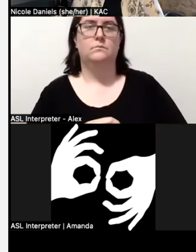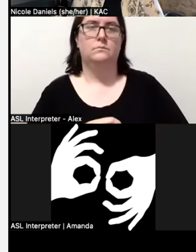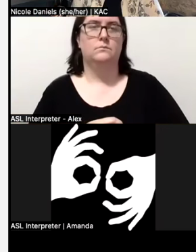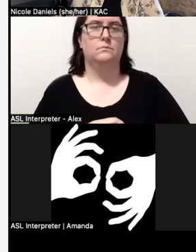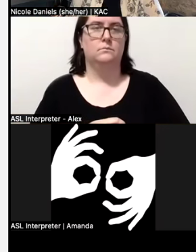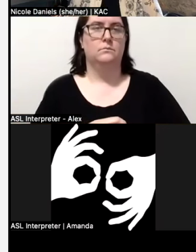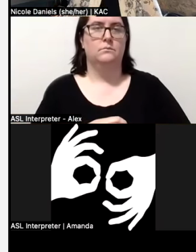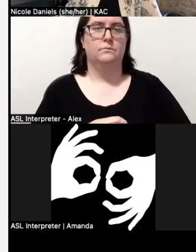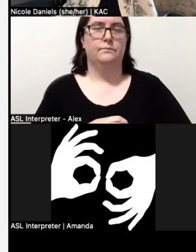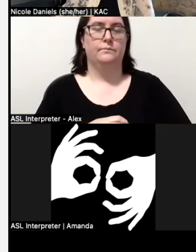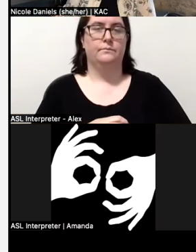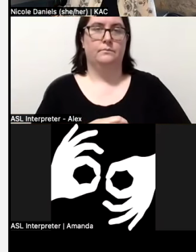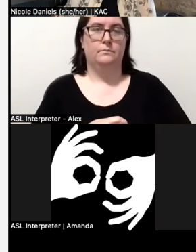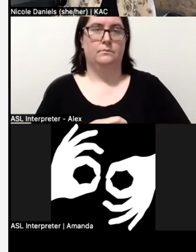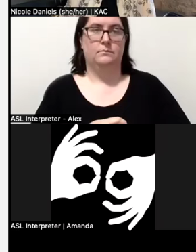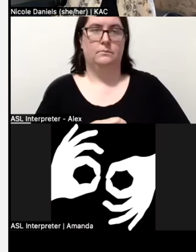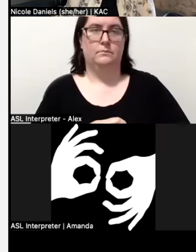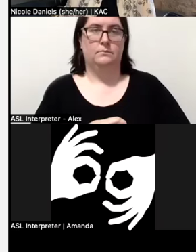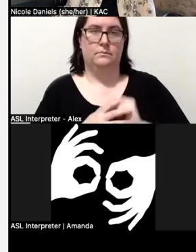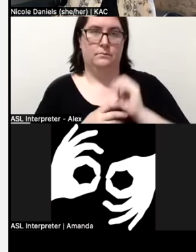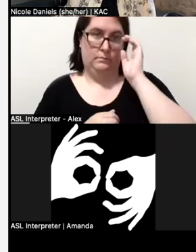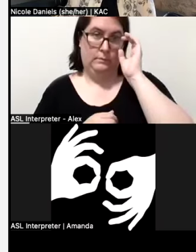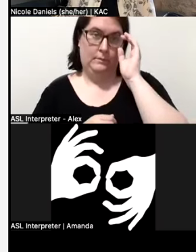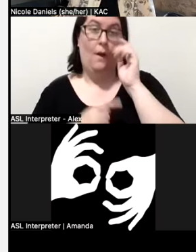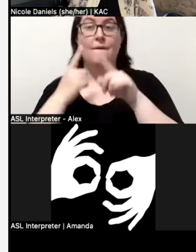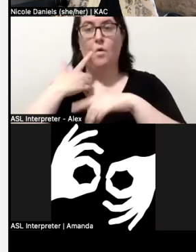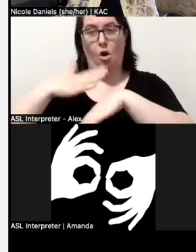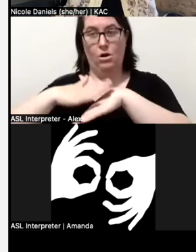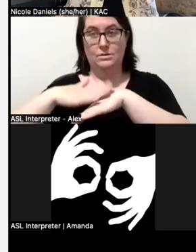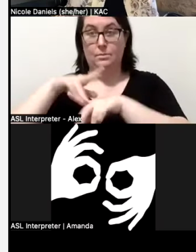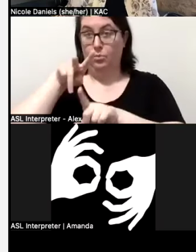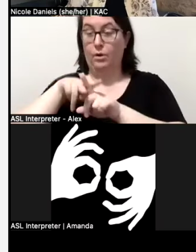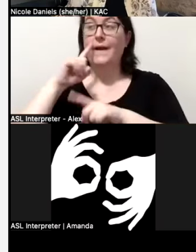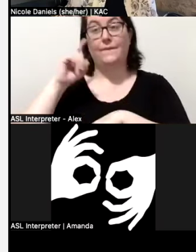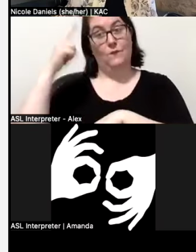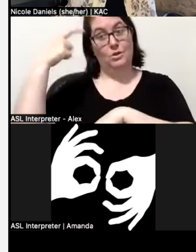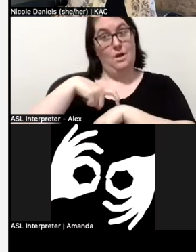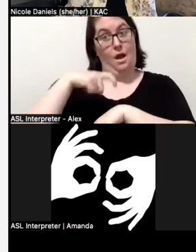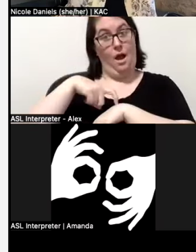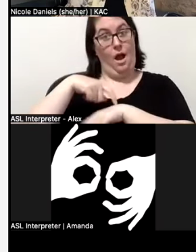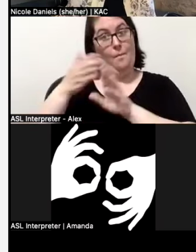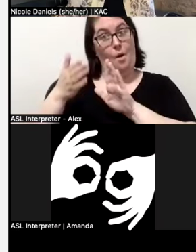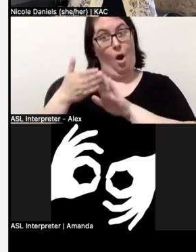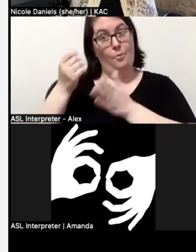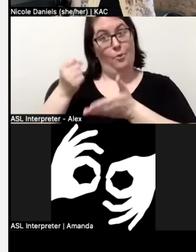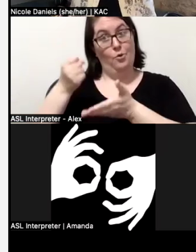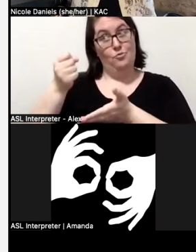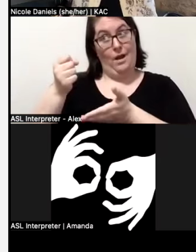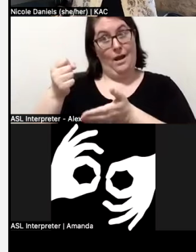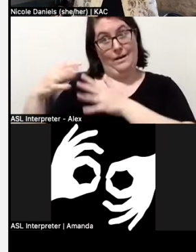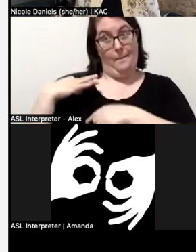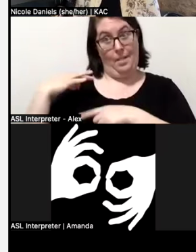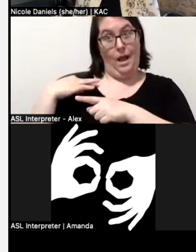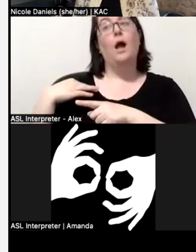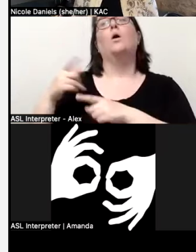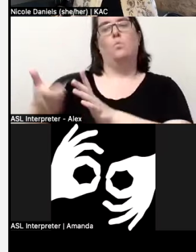Okay. So in terms of booking a consultation, first-time operating grant applicants are required